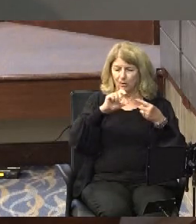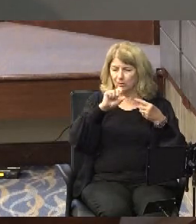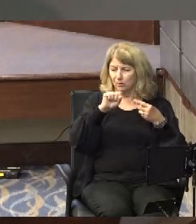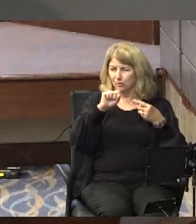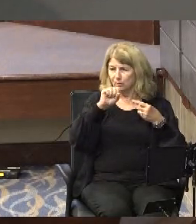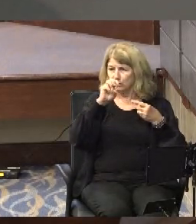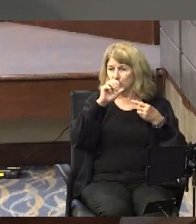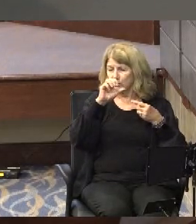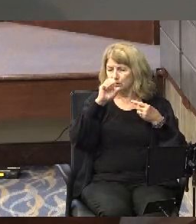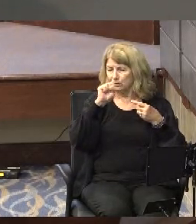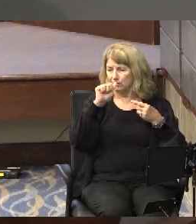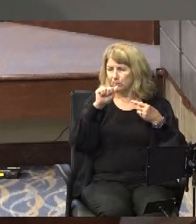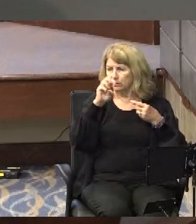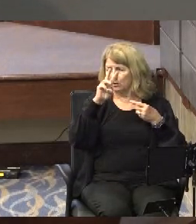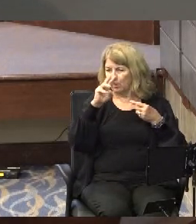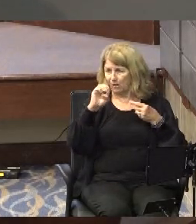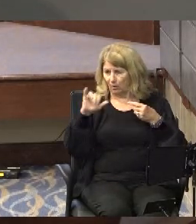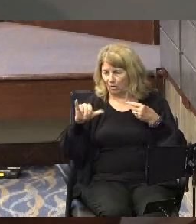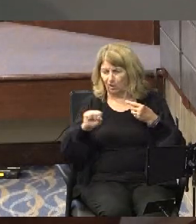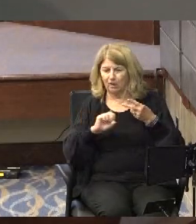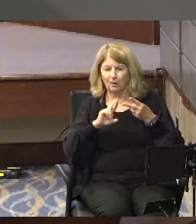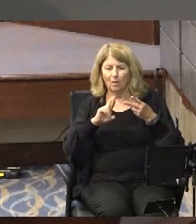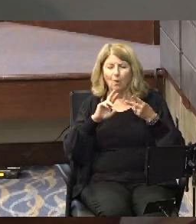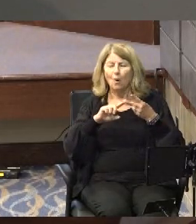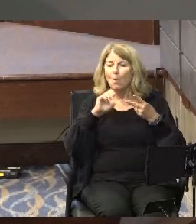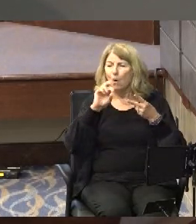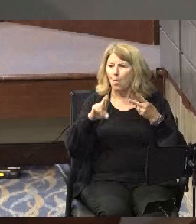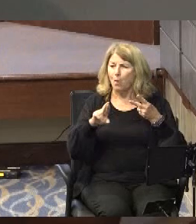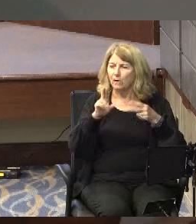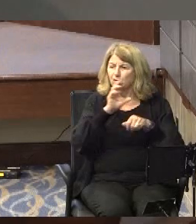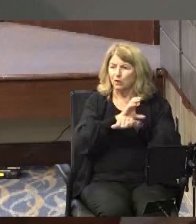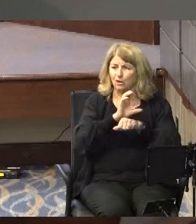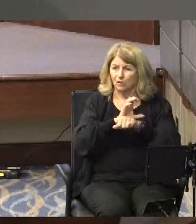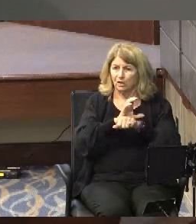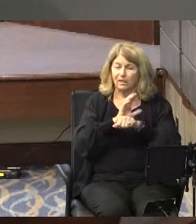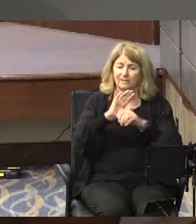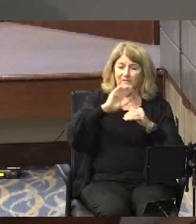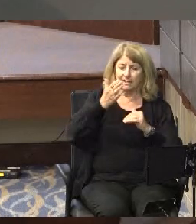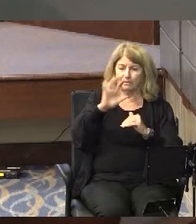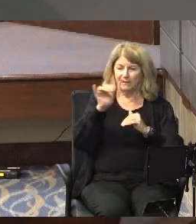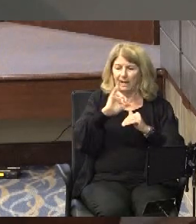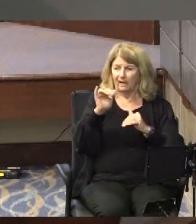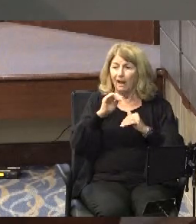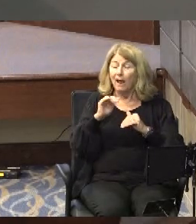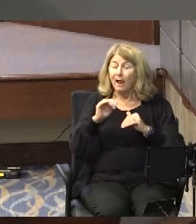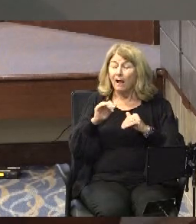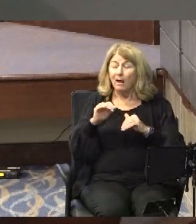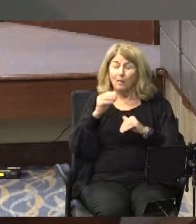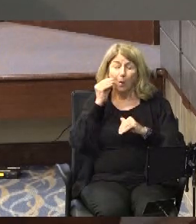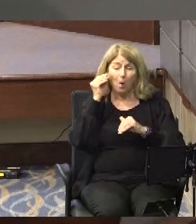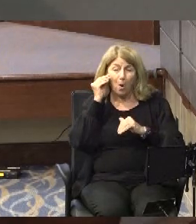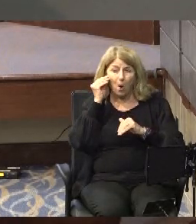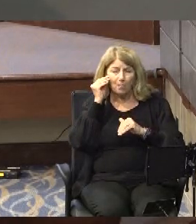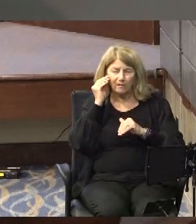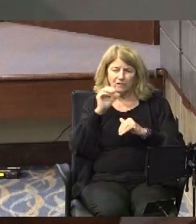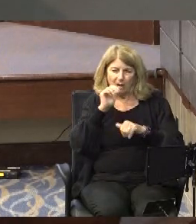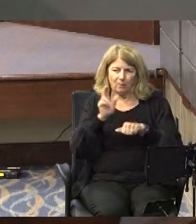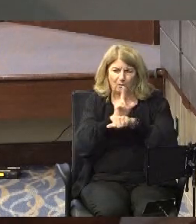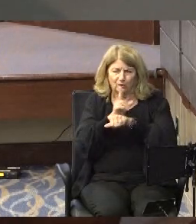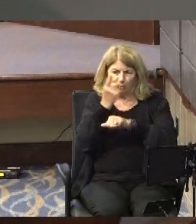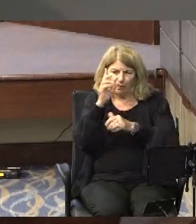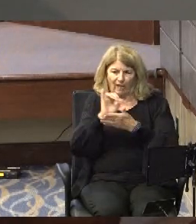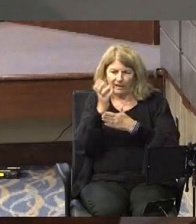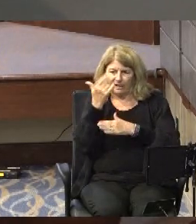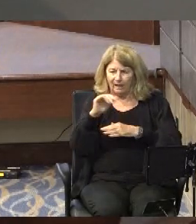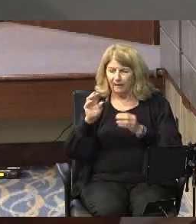days of this specific property being used as a single-family residence are behind it. As the current owners, the Sawyers and Ms. Lannon are incredible people who